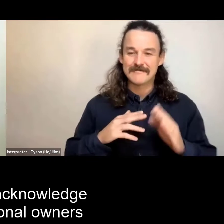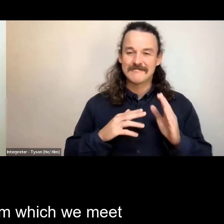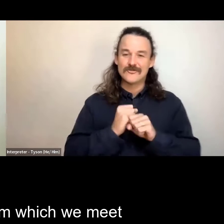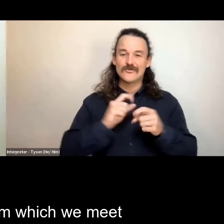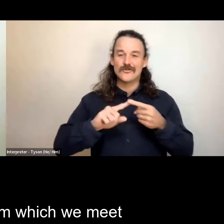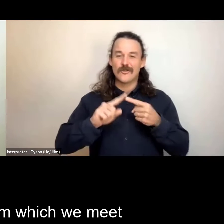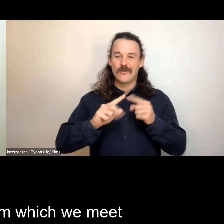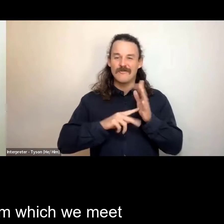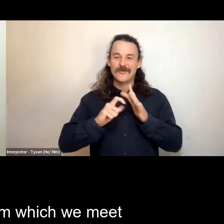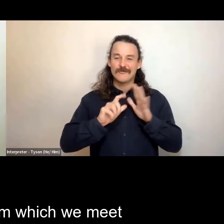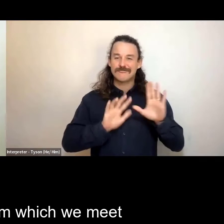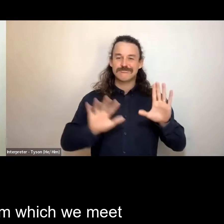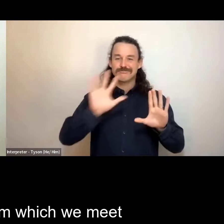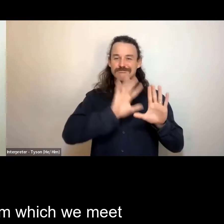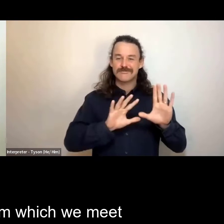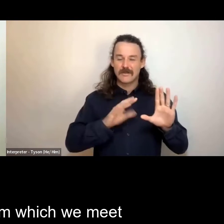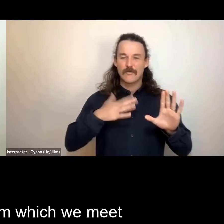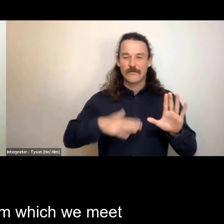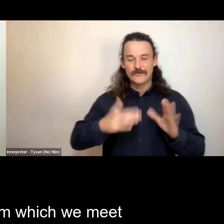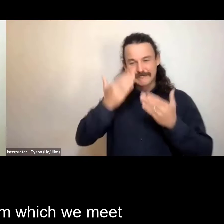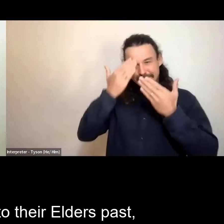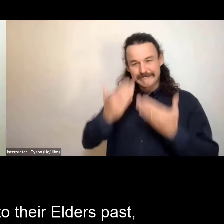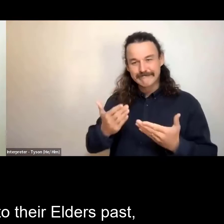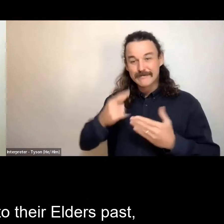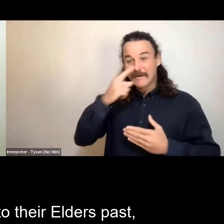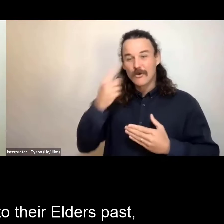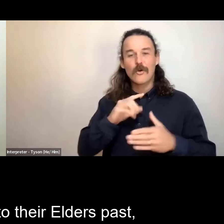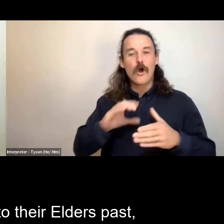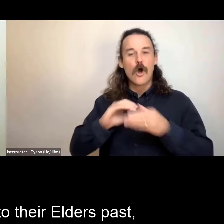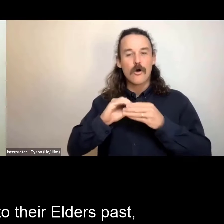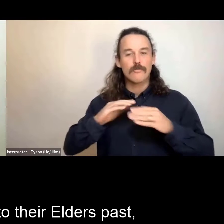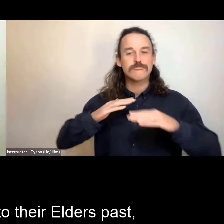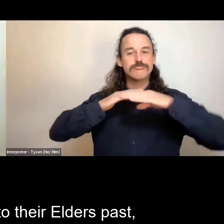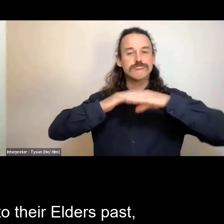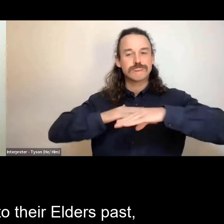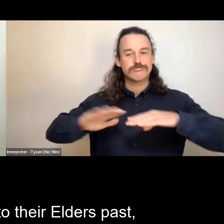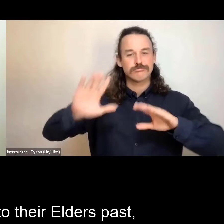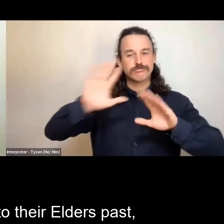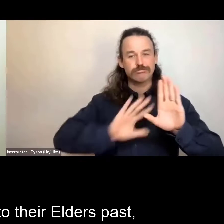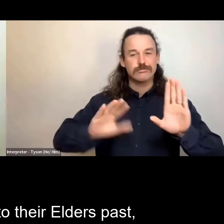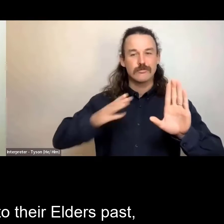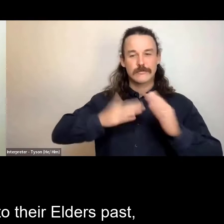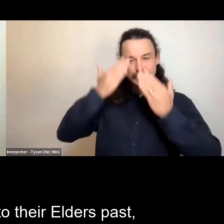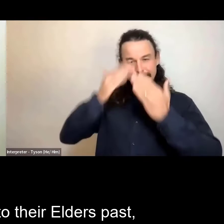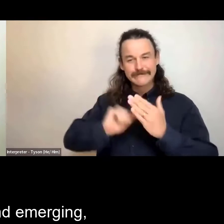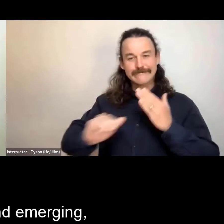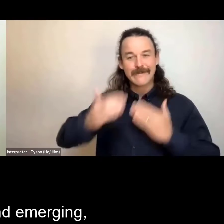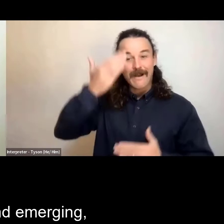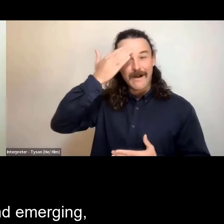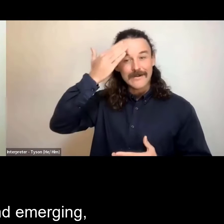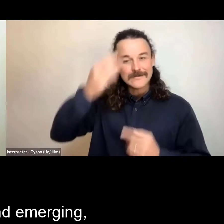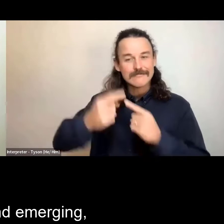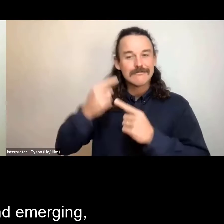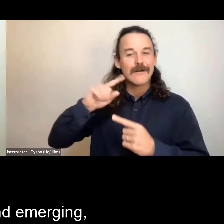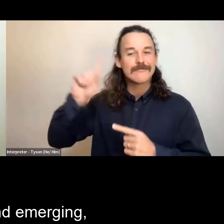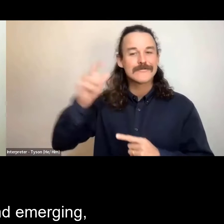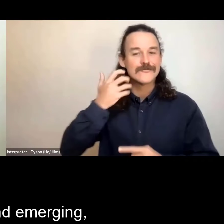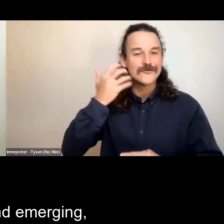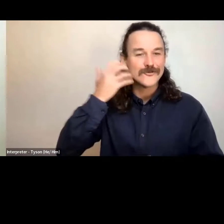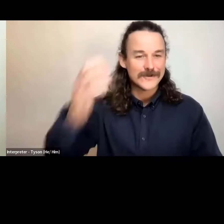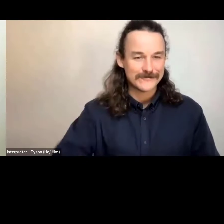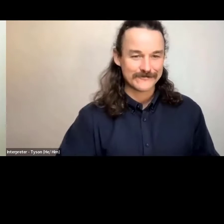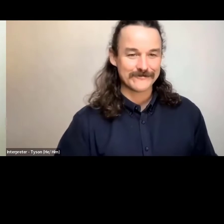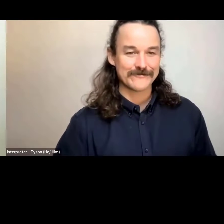owners of the lands from which we meet and pay respect to their elders, past, present and